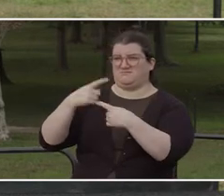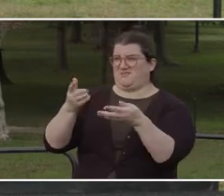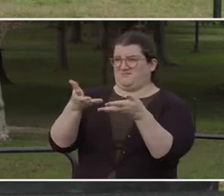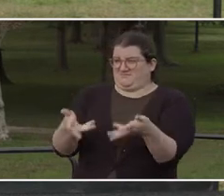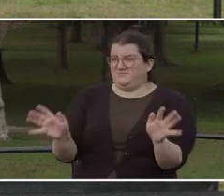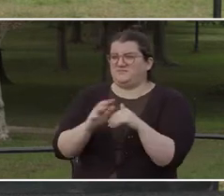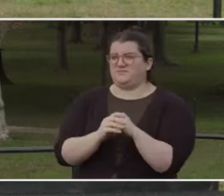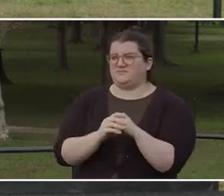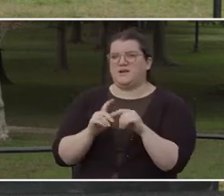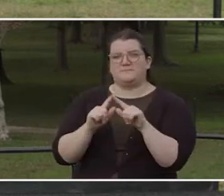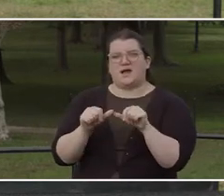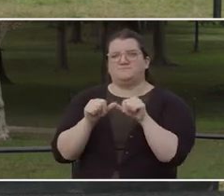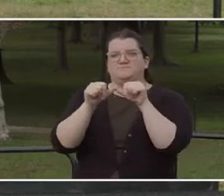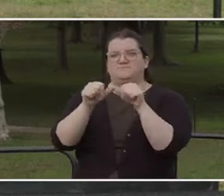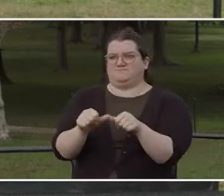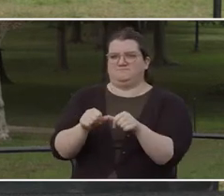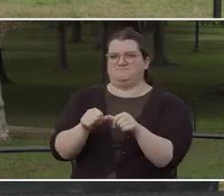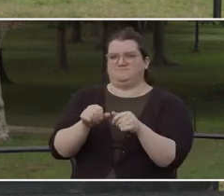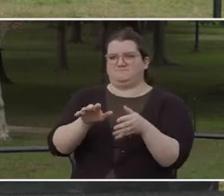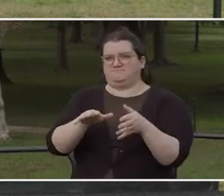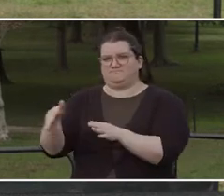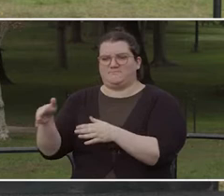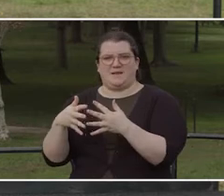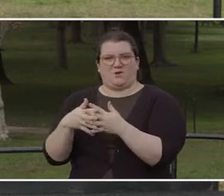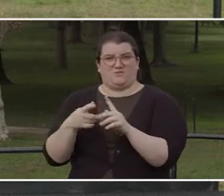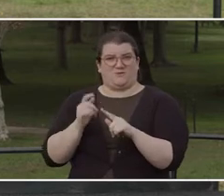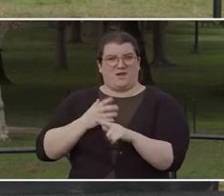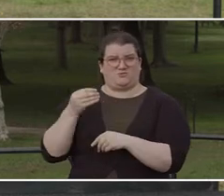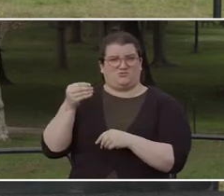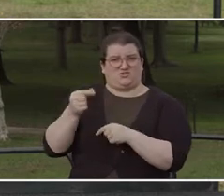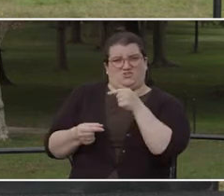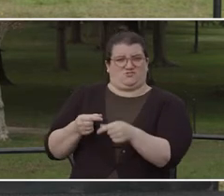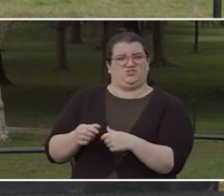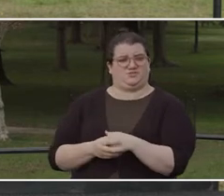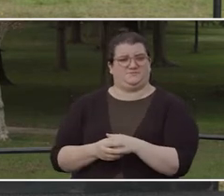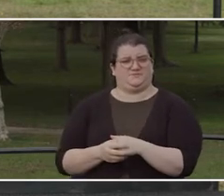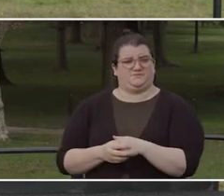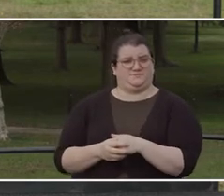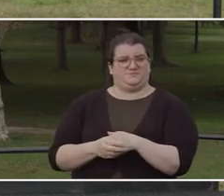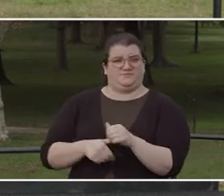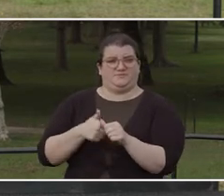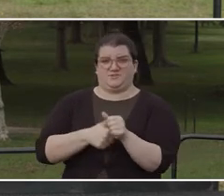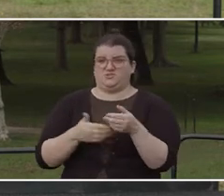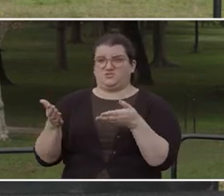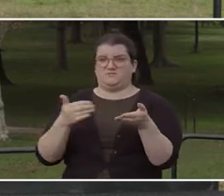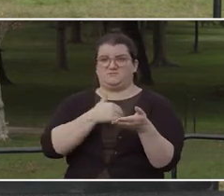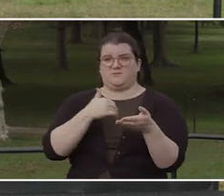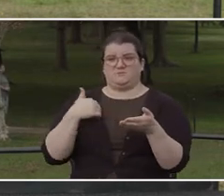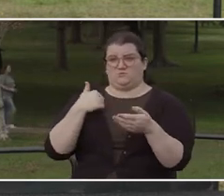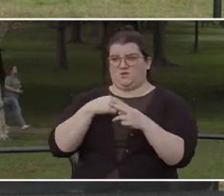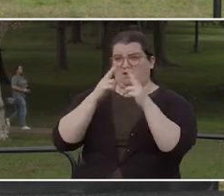continues to take Americans from our generation. Each of the service members we will honor here